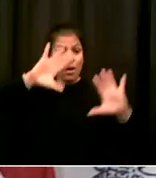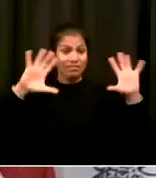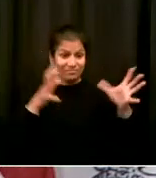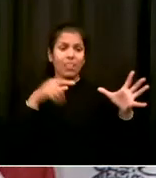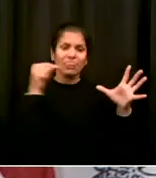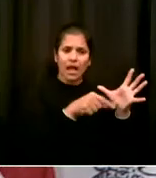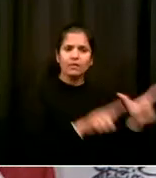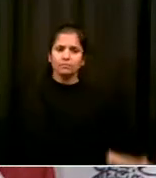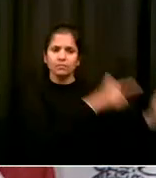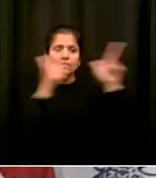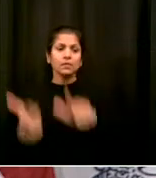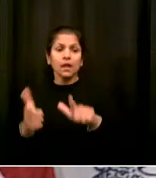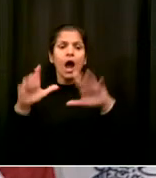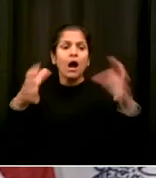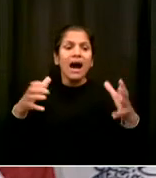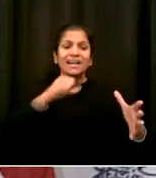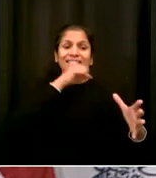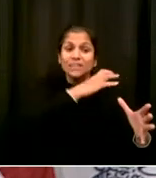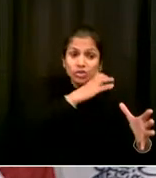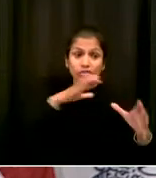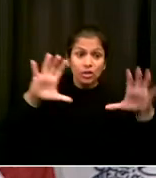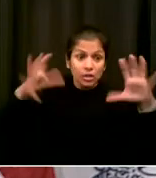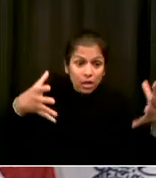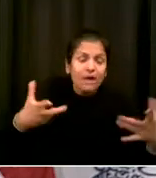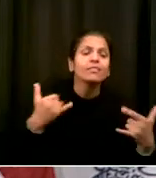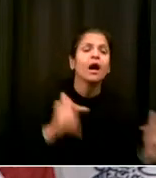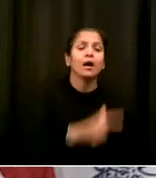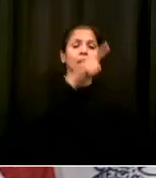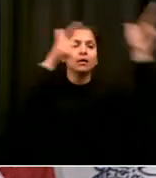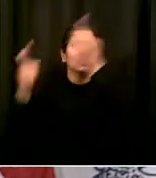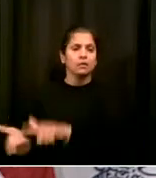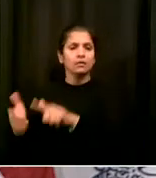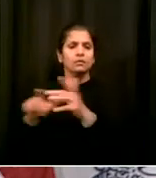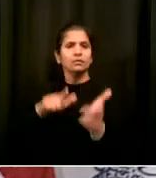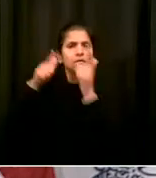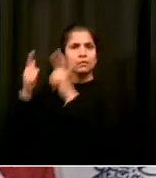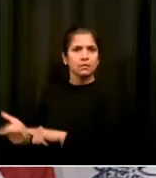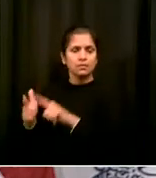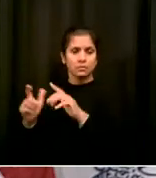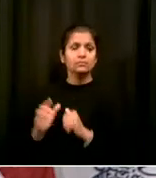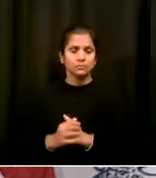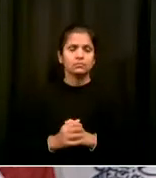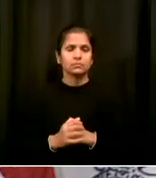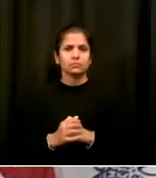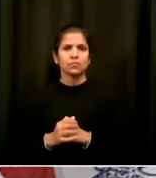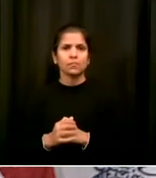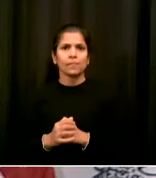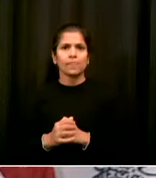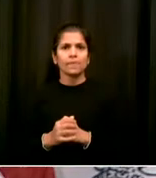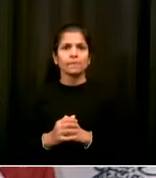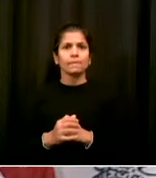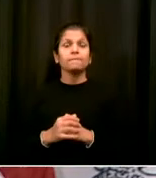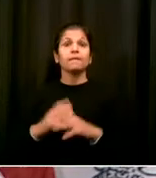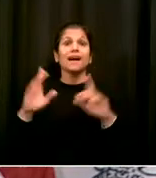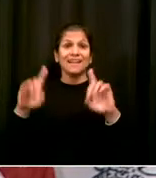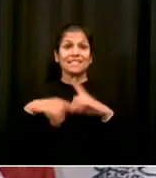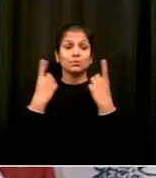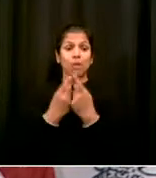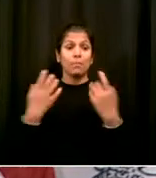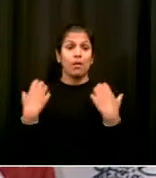effort of his team, the health department, and they have a lot of great history, a lot of great success historically in